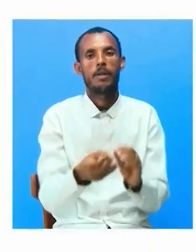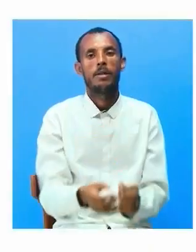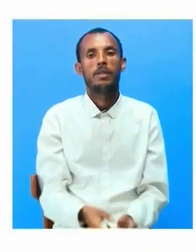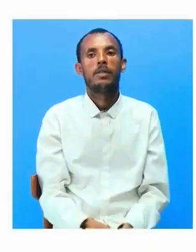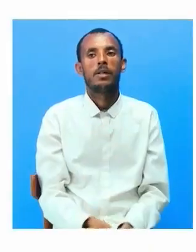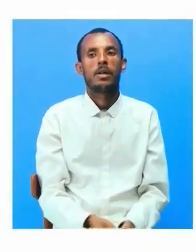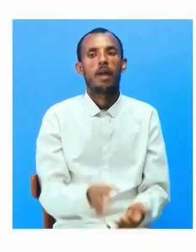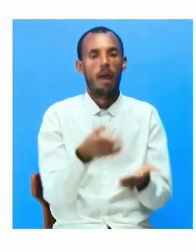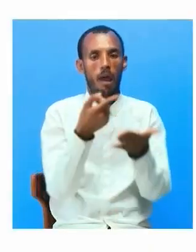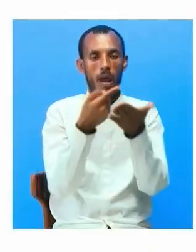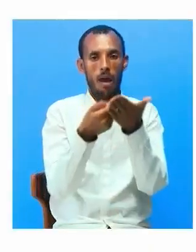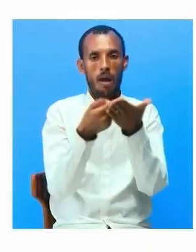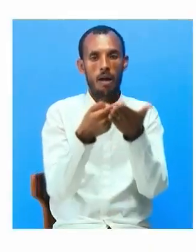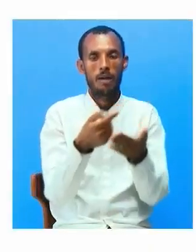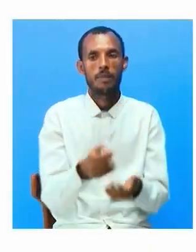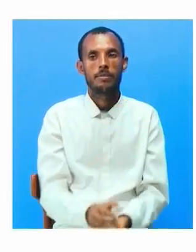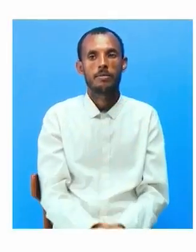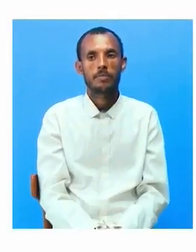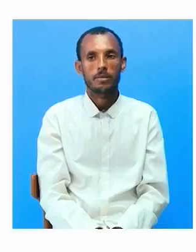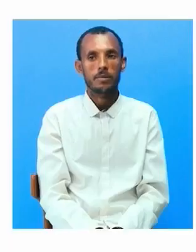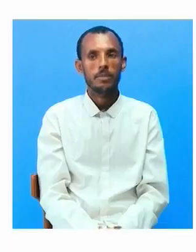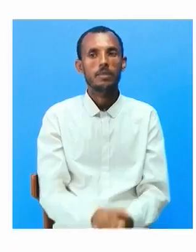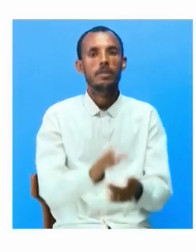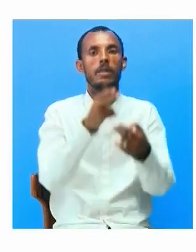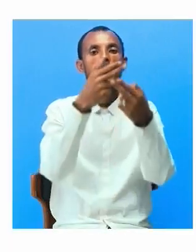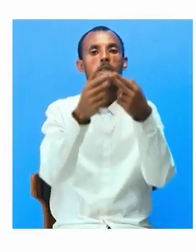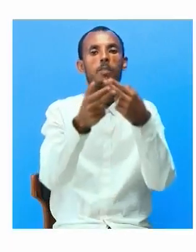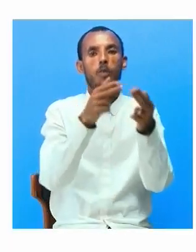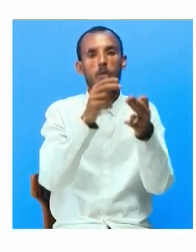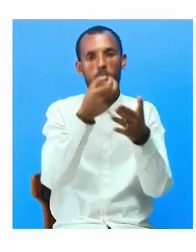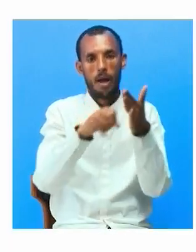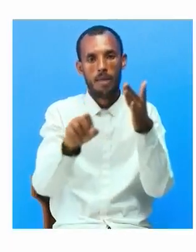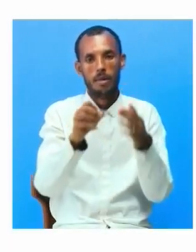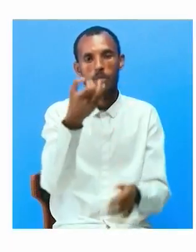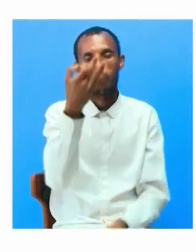here, the product